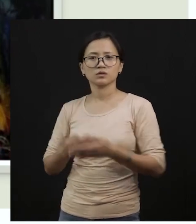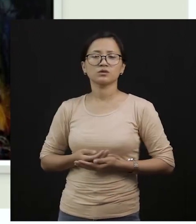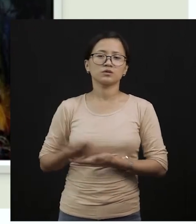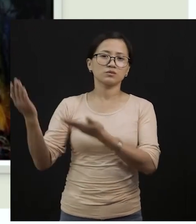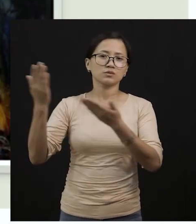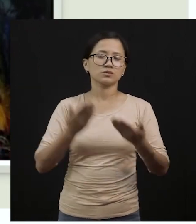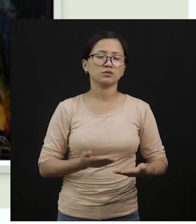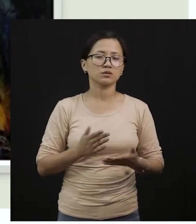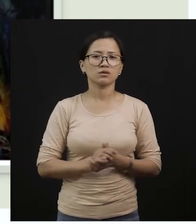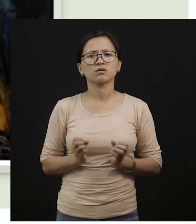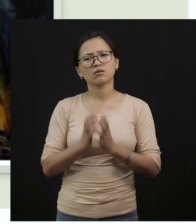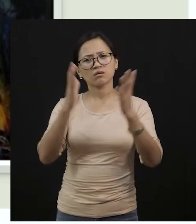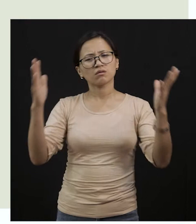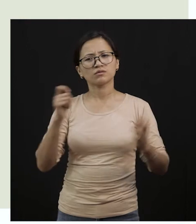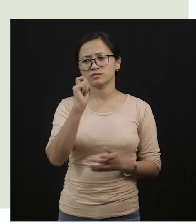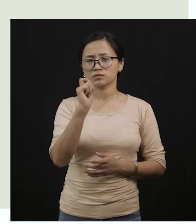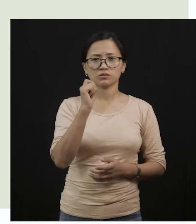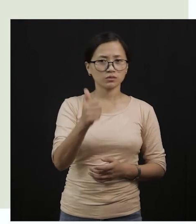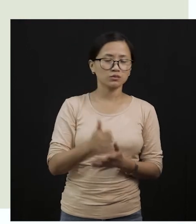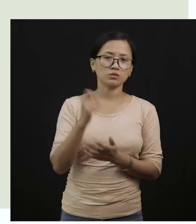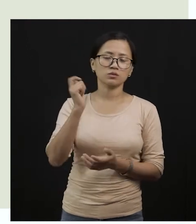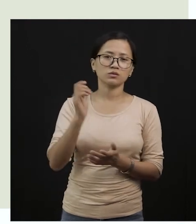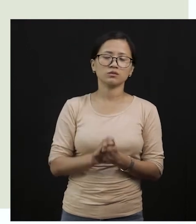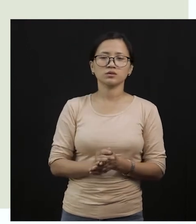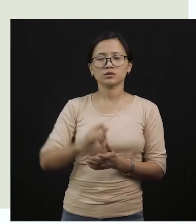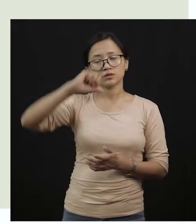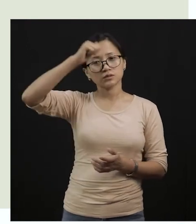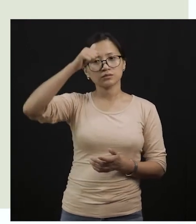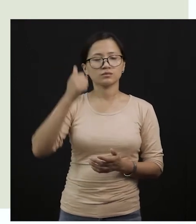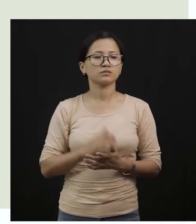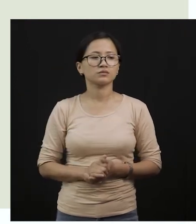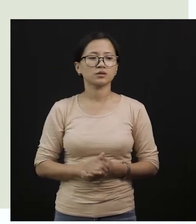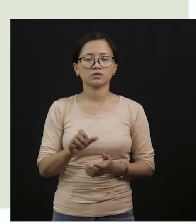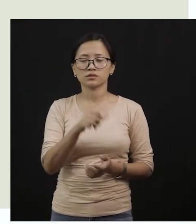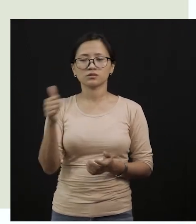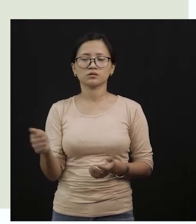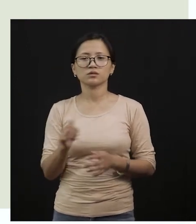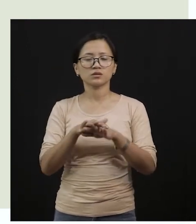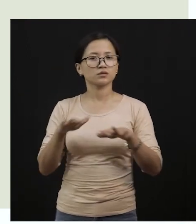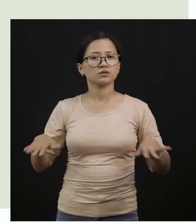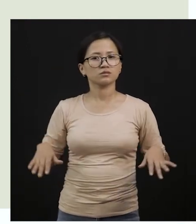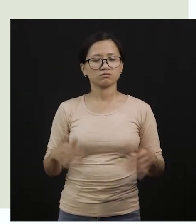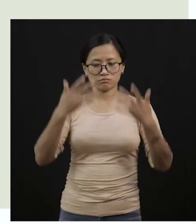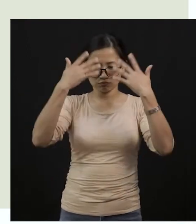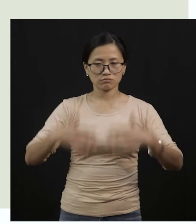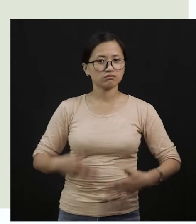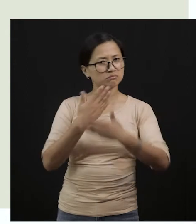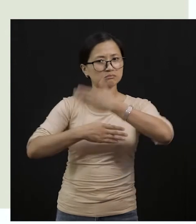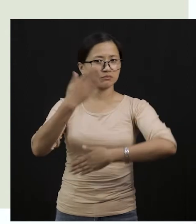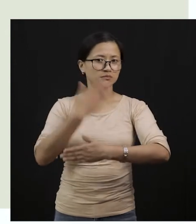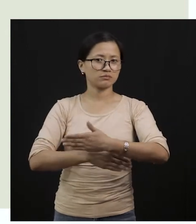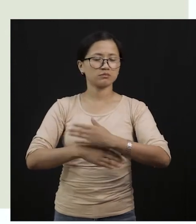with the others, she did a lot of good works for the people in India. See, we see another child who is physically